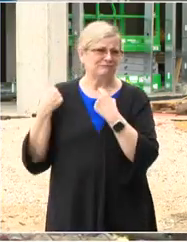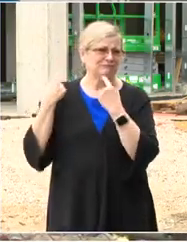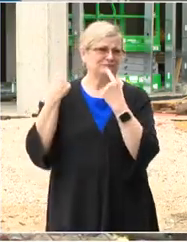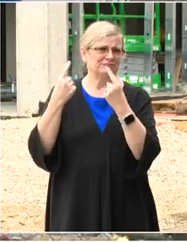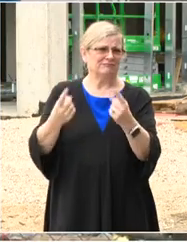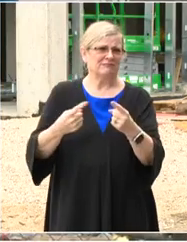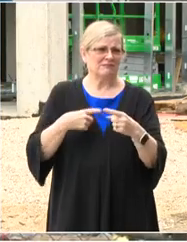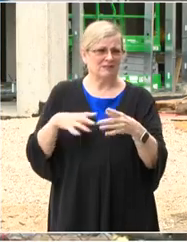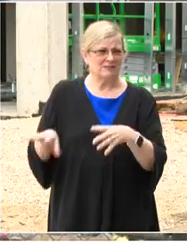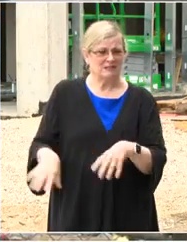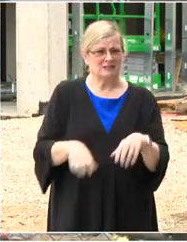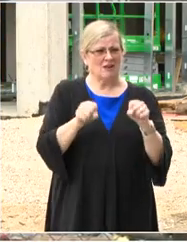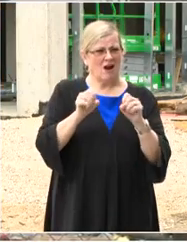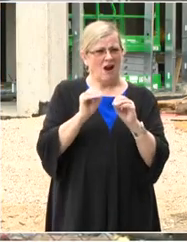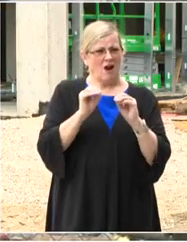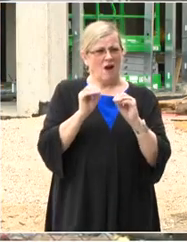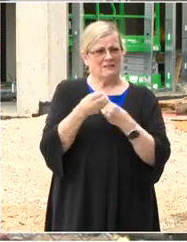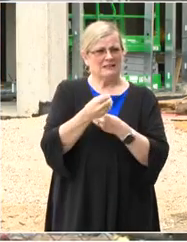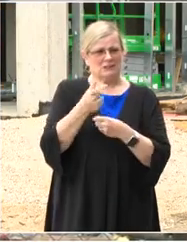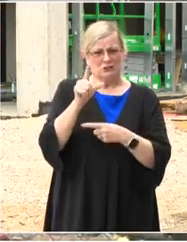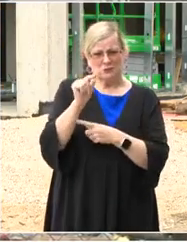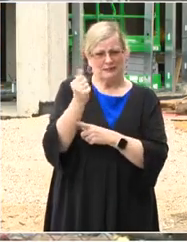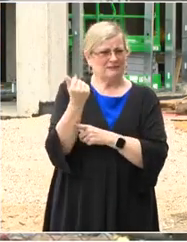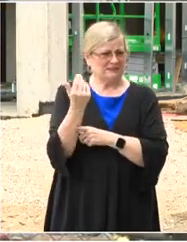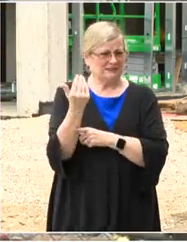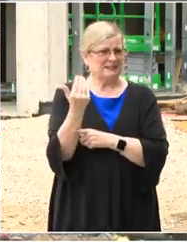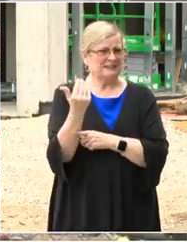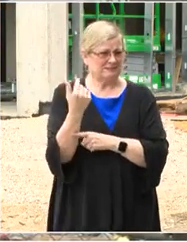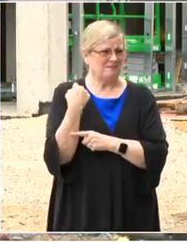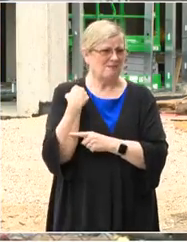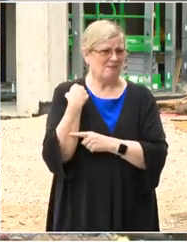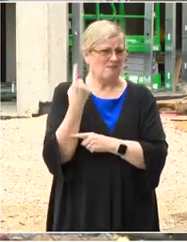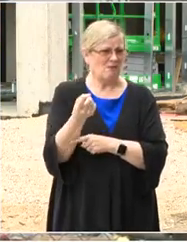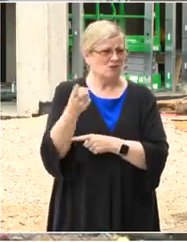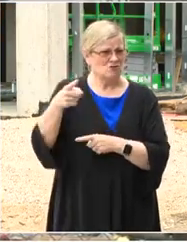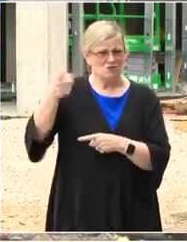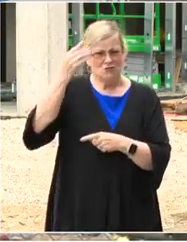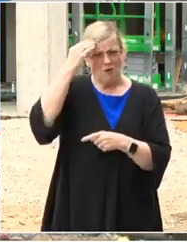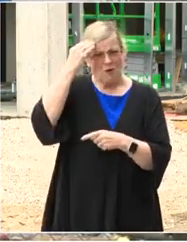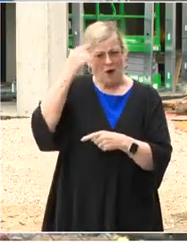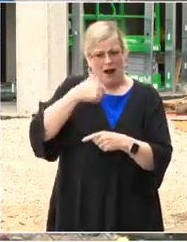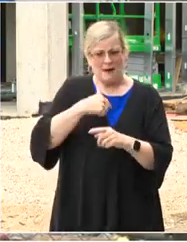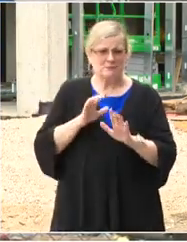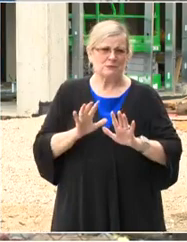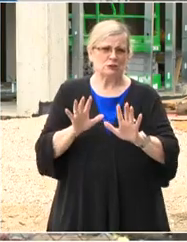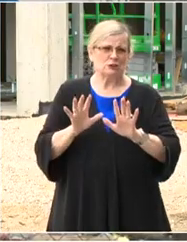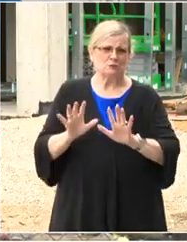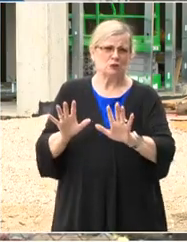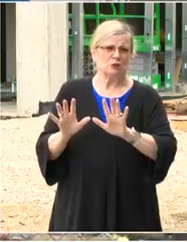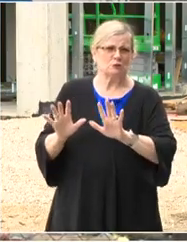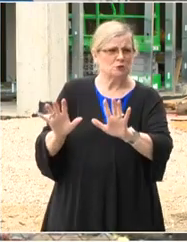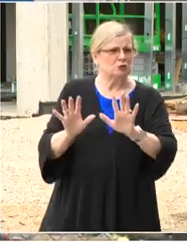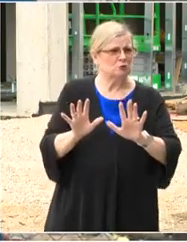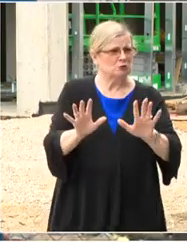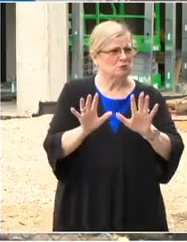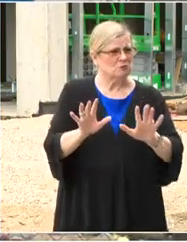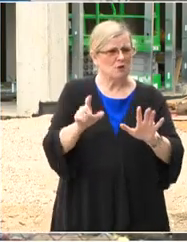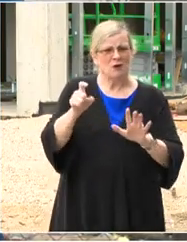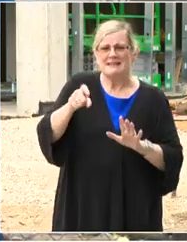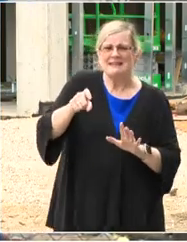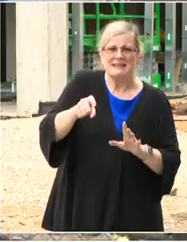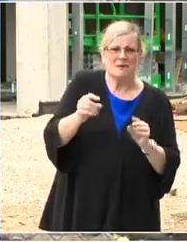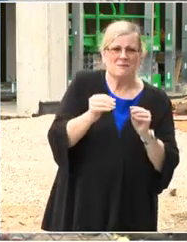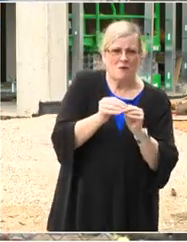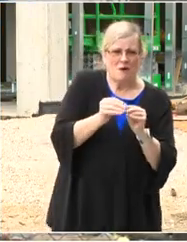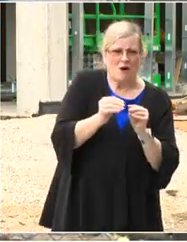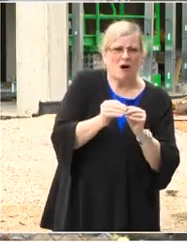in January 2015, you know that I really insisted on the fact that we were going to have to do more with more, because we knew of